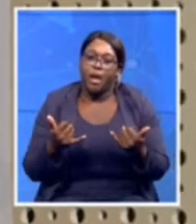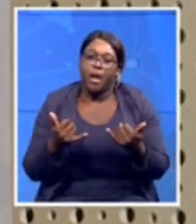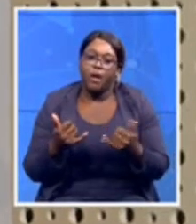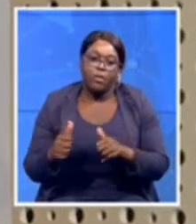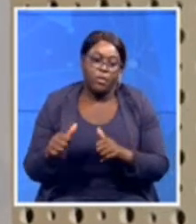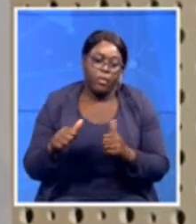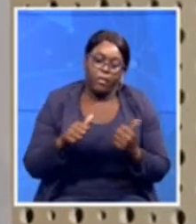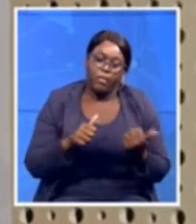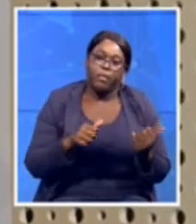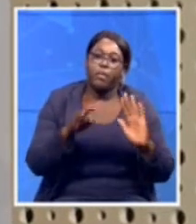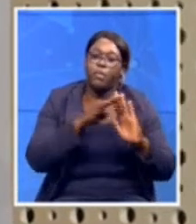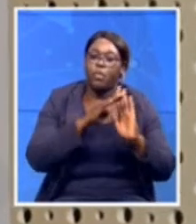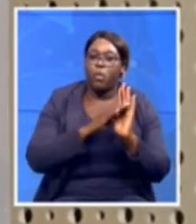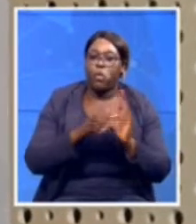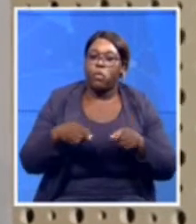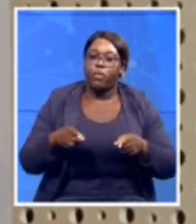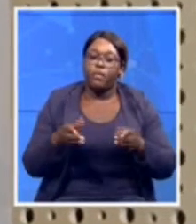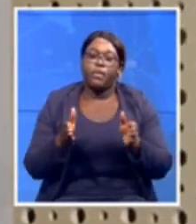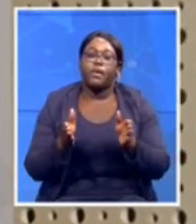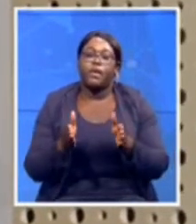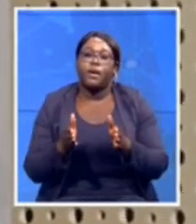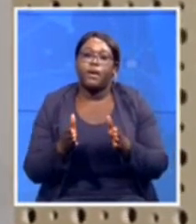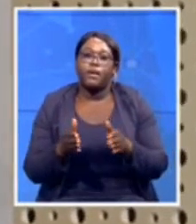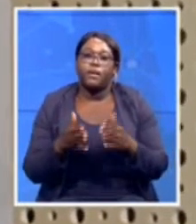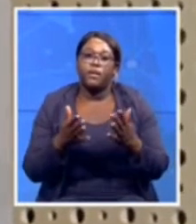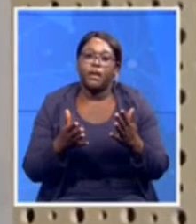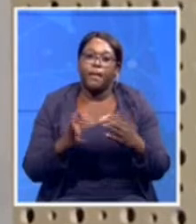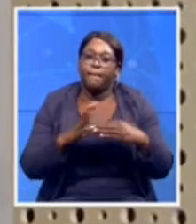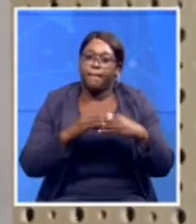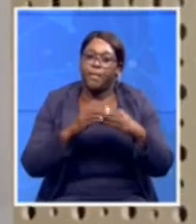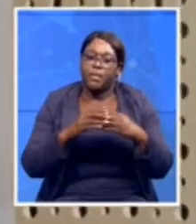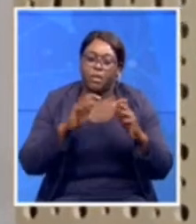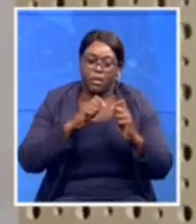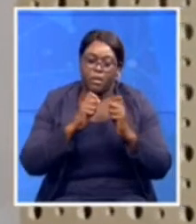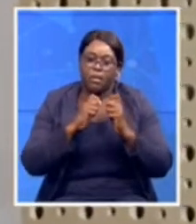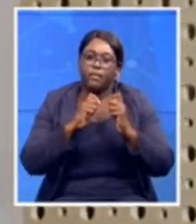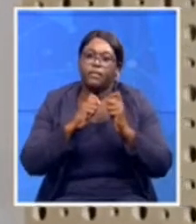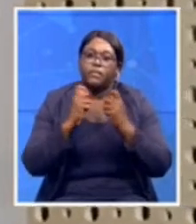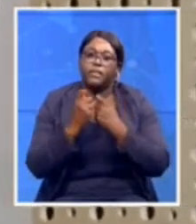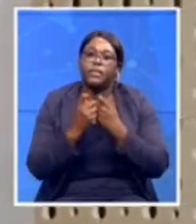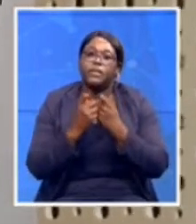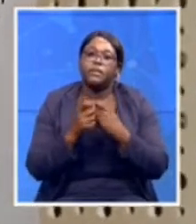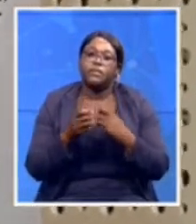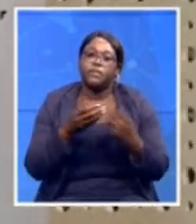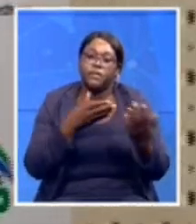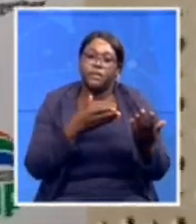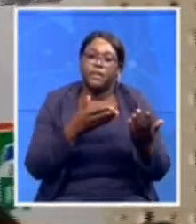members of our team to take you into some of the technicalities of the act. I thank you.